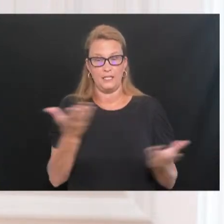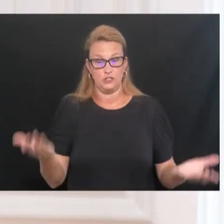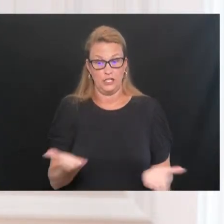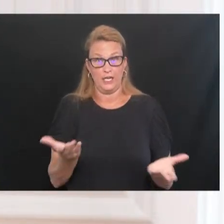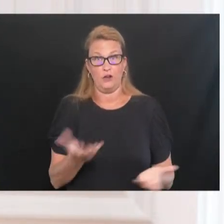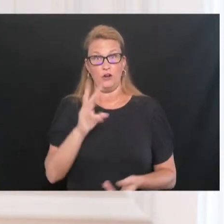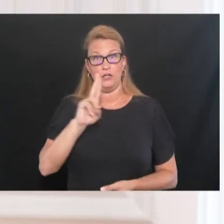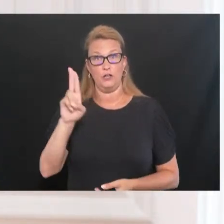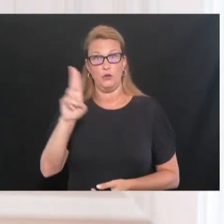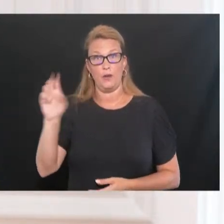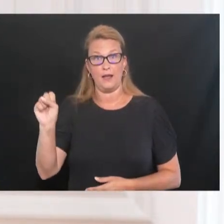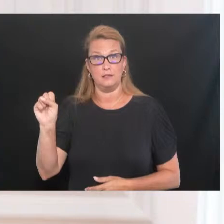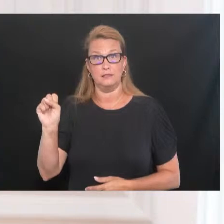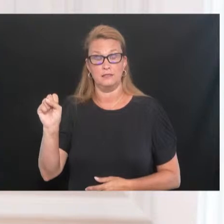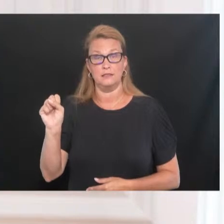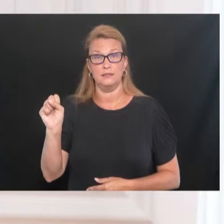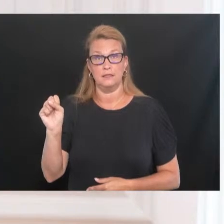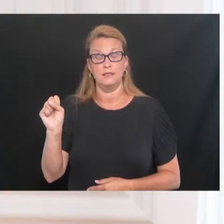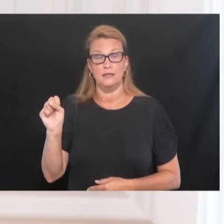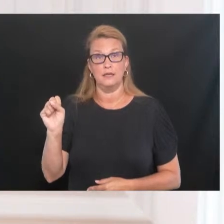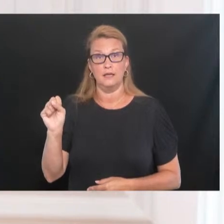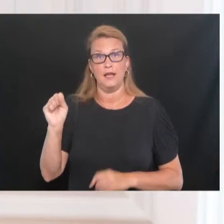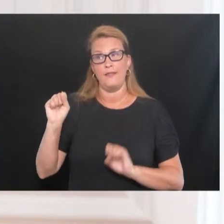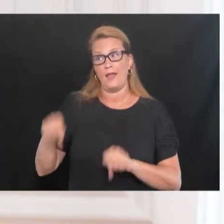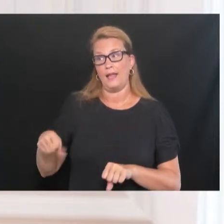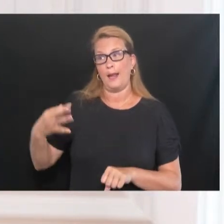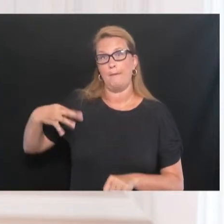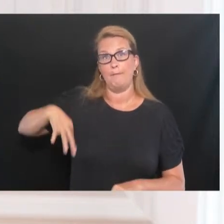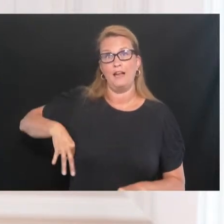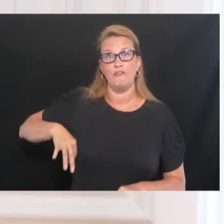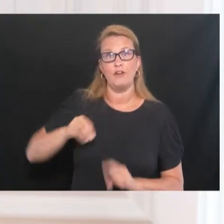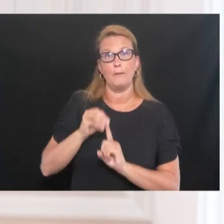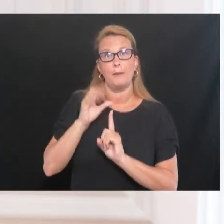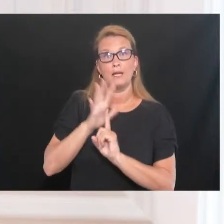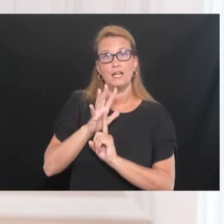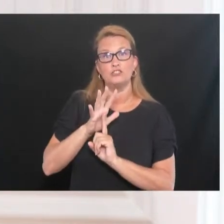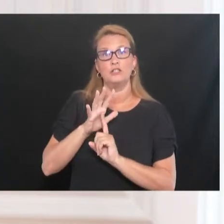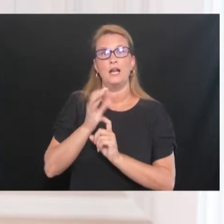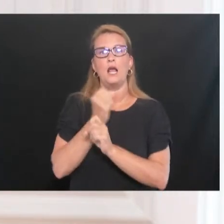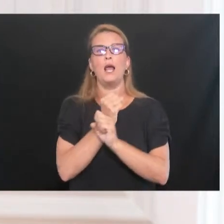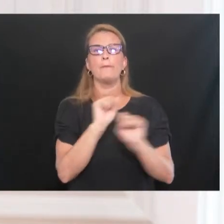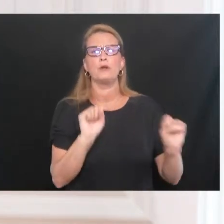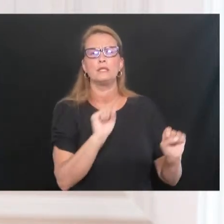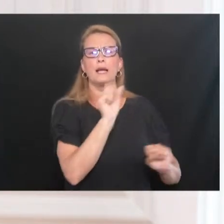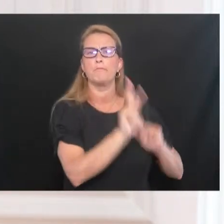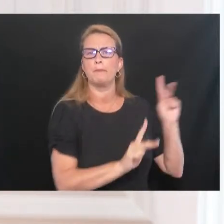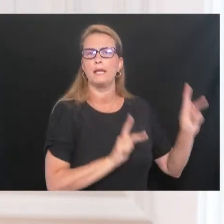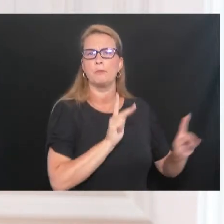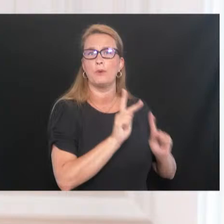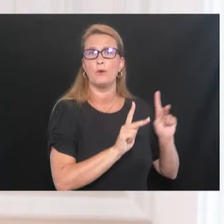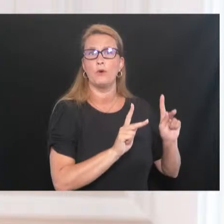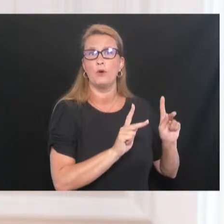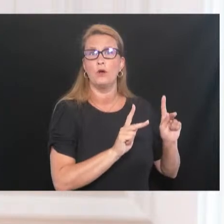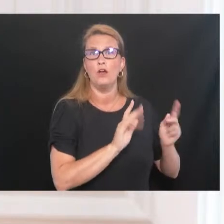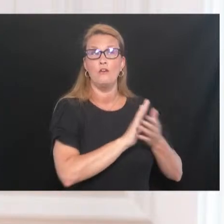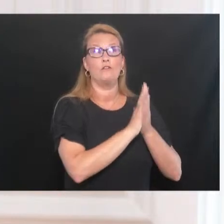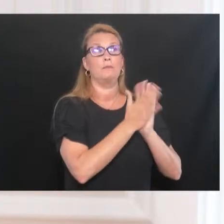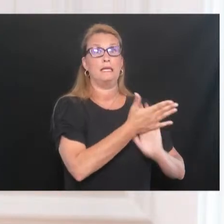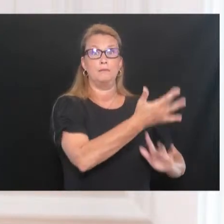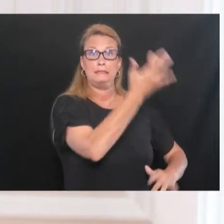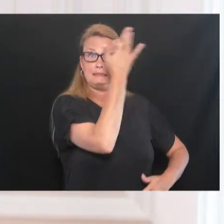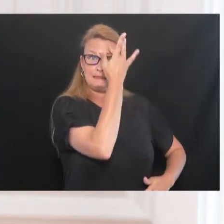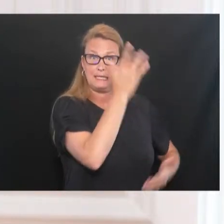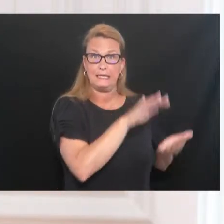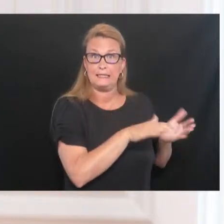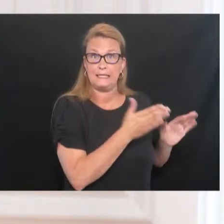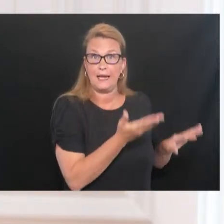that we may be able to benefit our population and protect them from not only getting sick and dying, because the